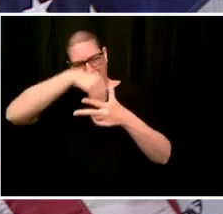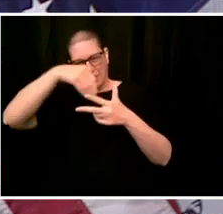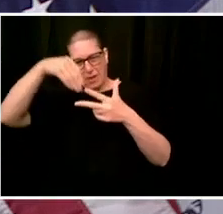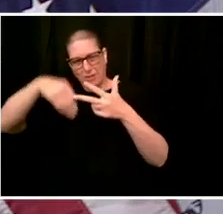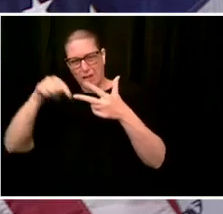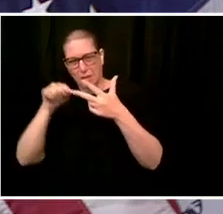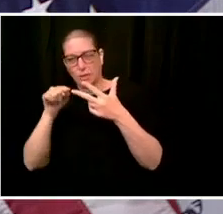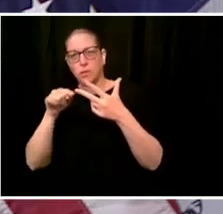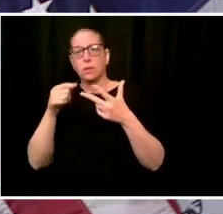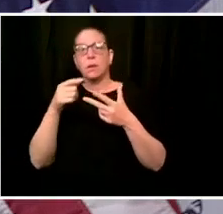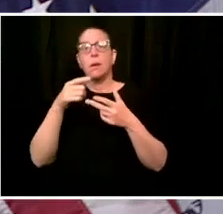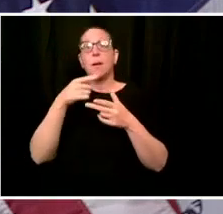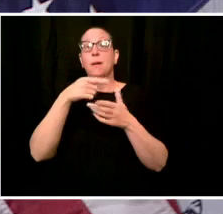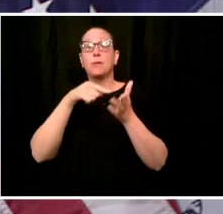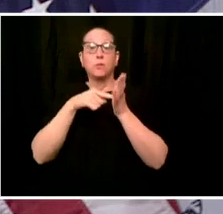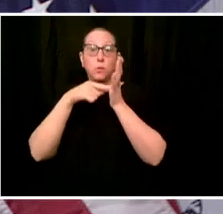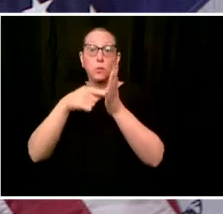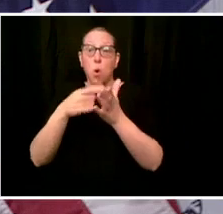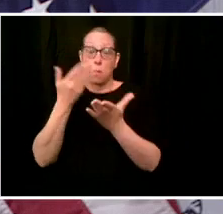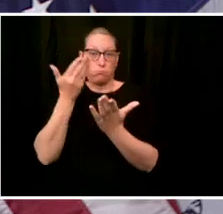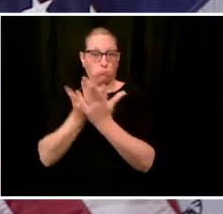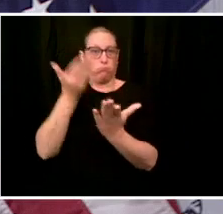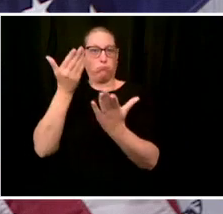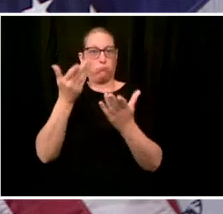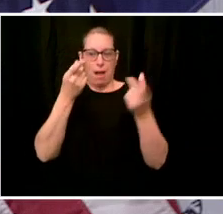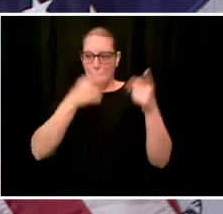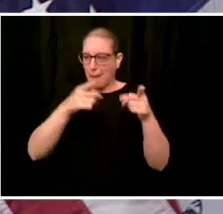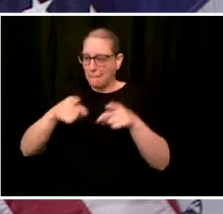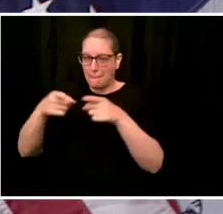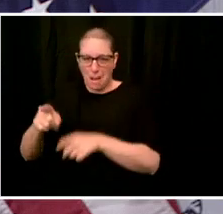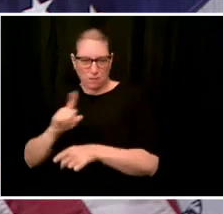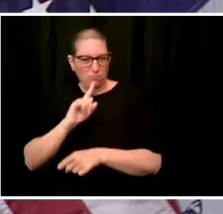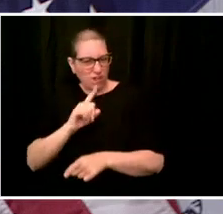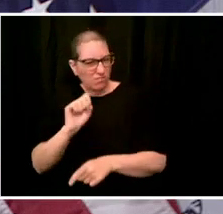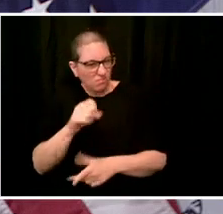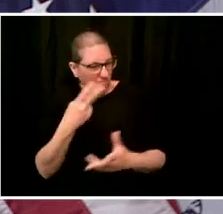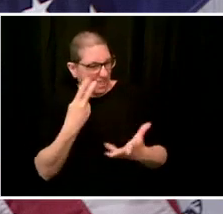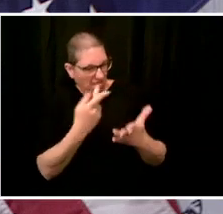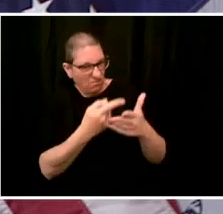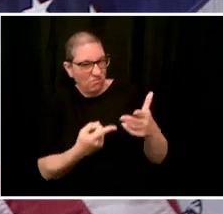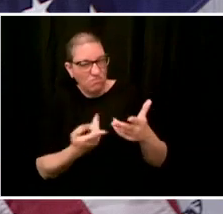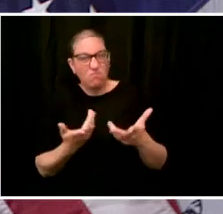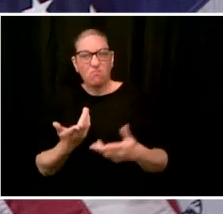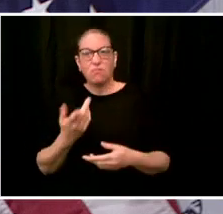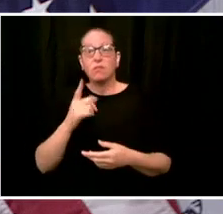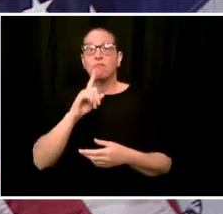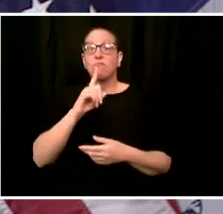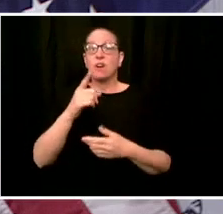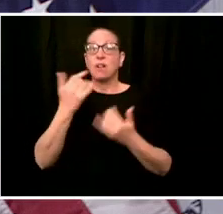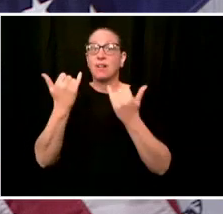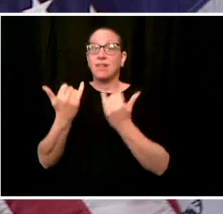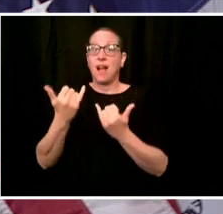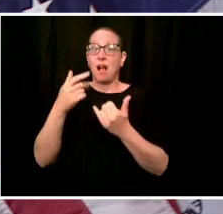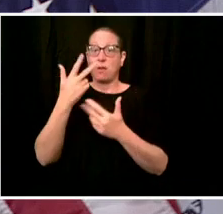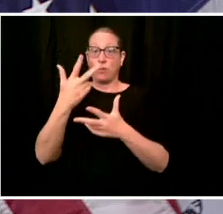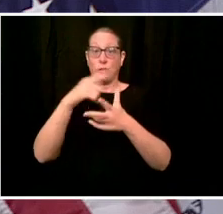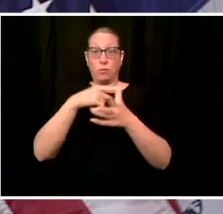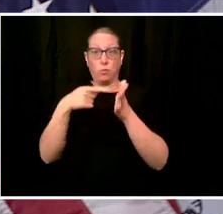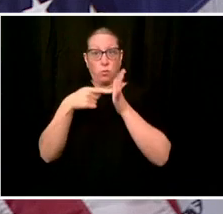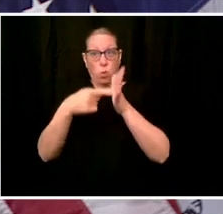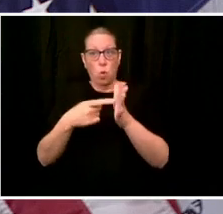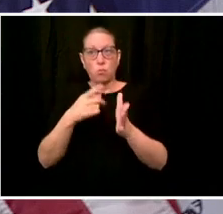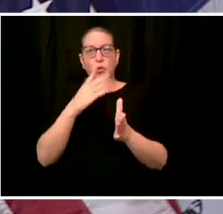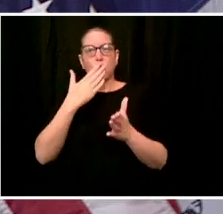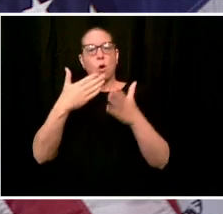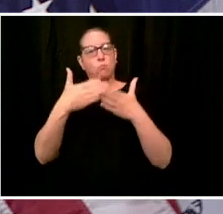indicators because they show you a good overall trend line, but they don't show you enough yet to feel comfortable